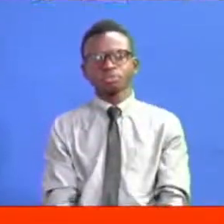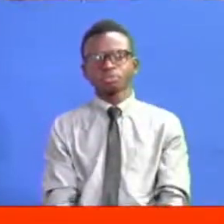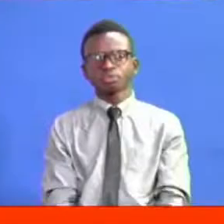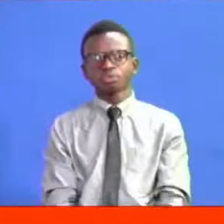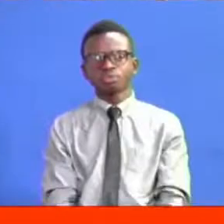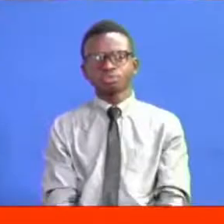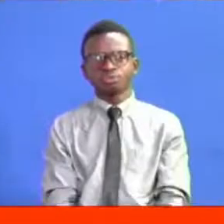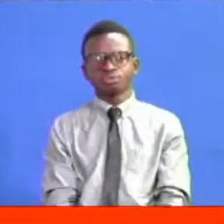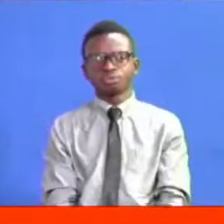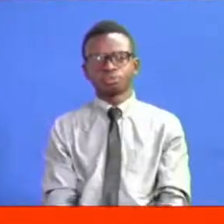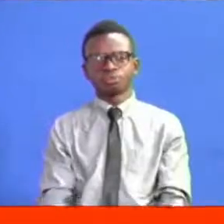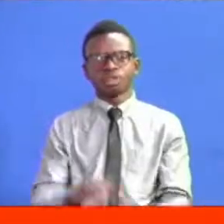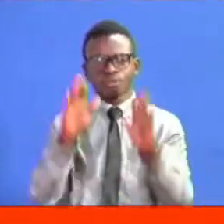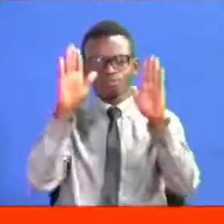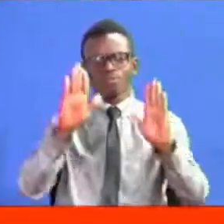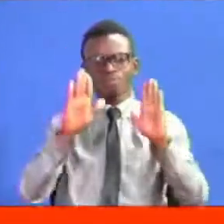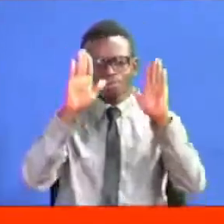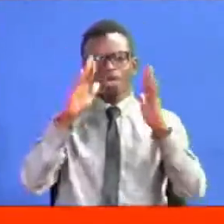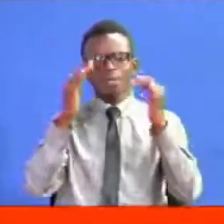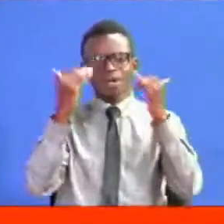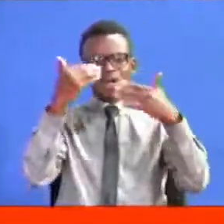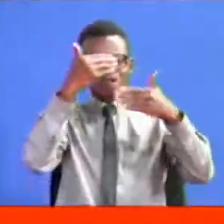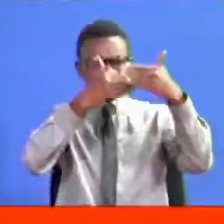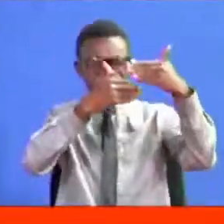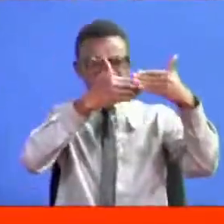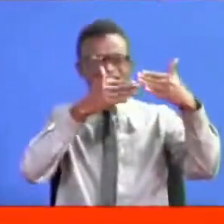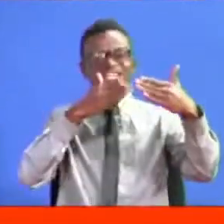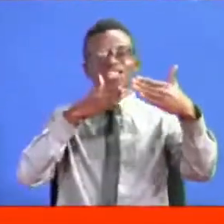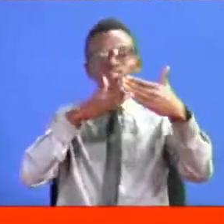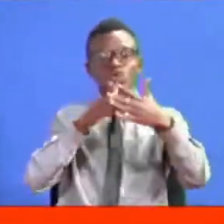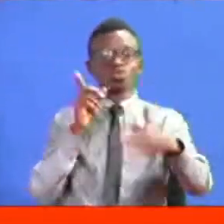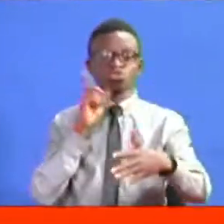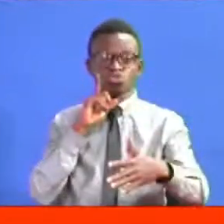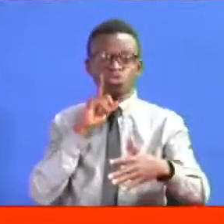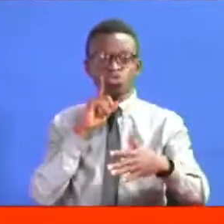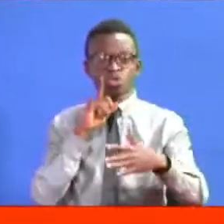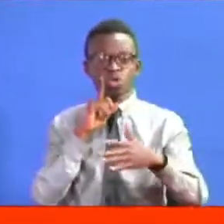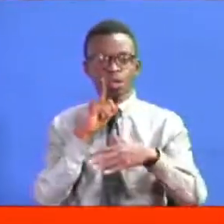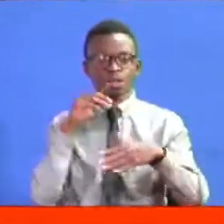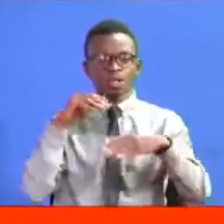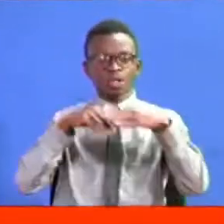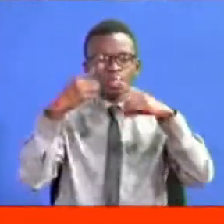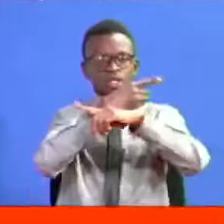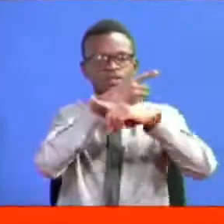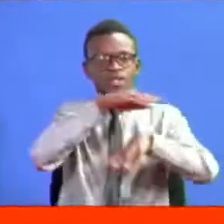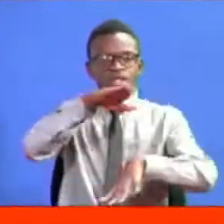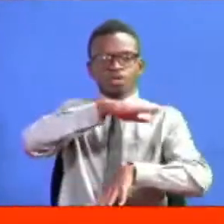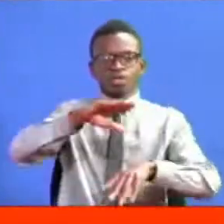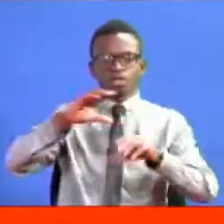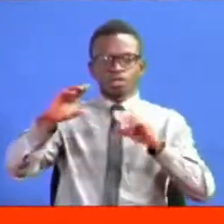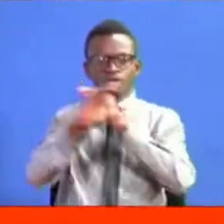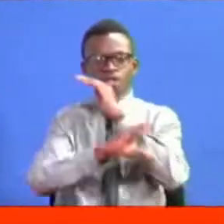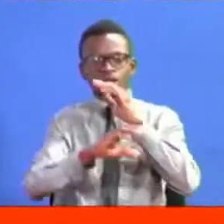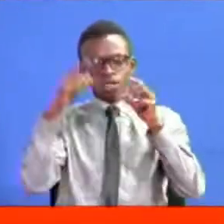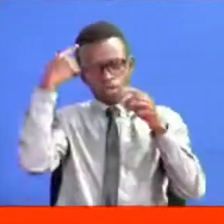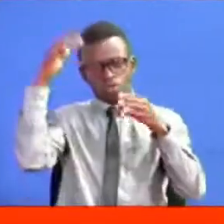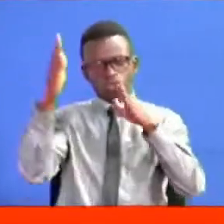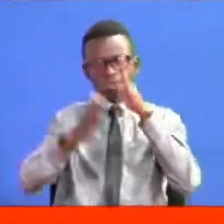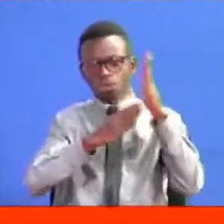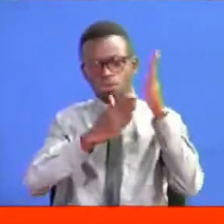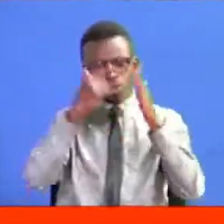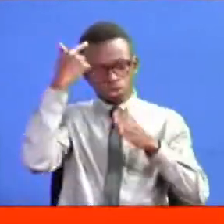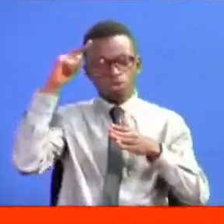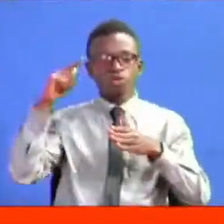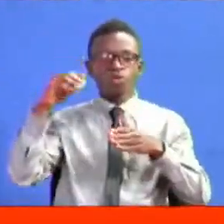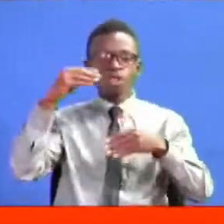Even as the campaign trails cruise to a grand hall tomorrow in various parts of the country in preparation for next Tuesday's